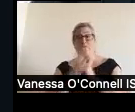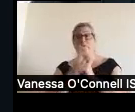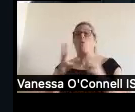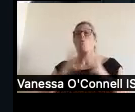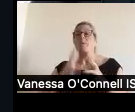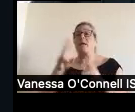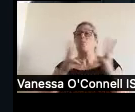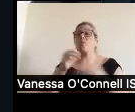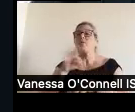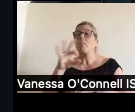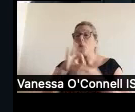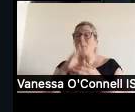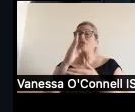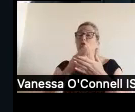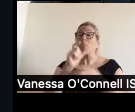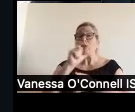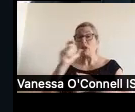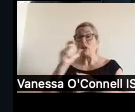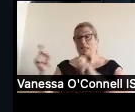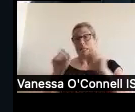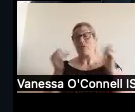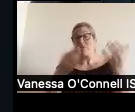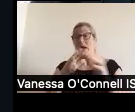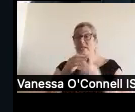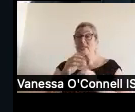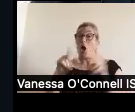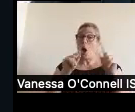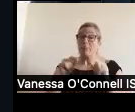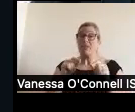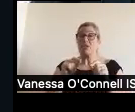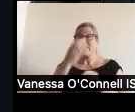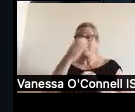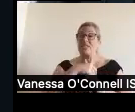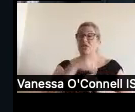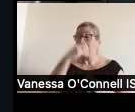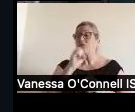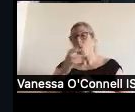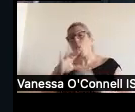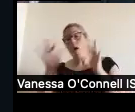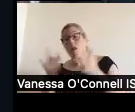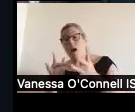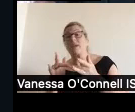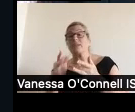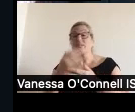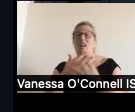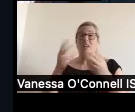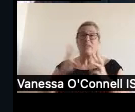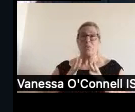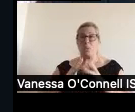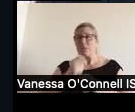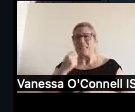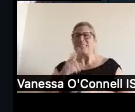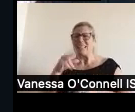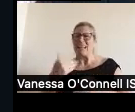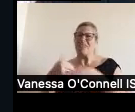are still providing that, a lot of women did mention to me that even though you do have the option to join from home,